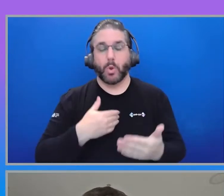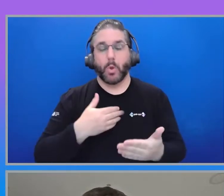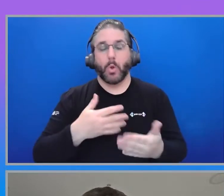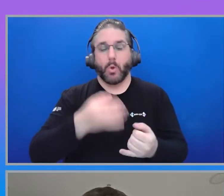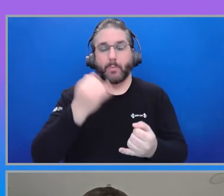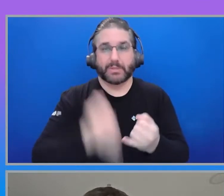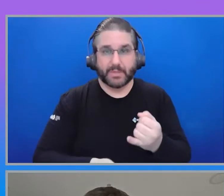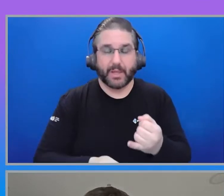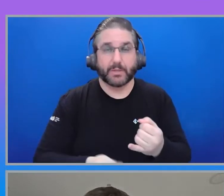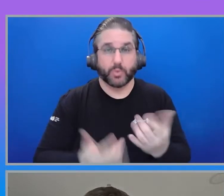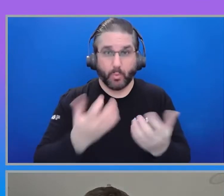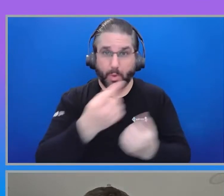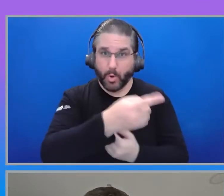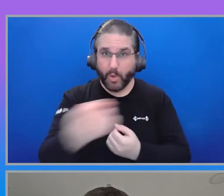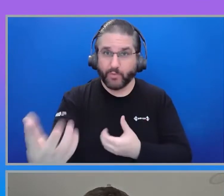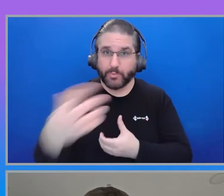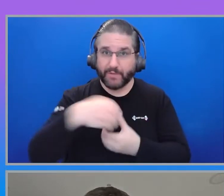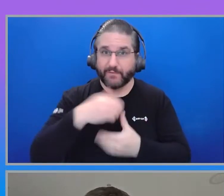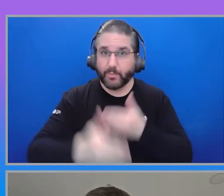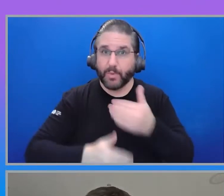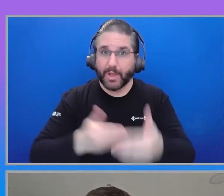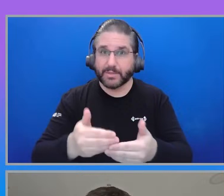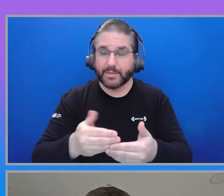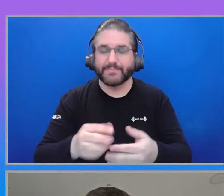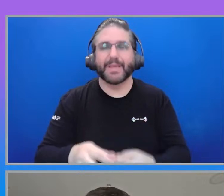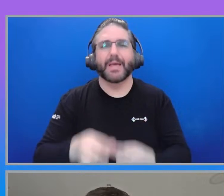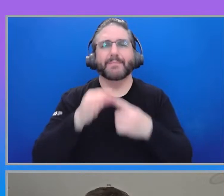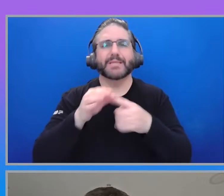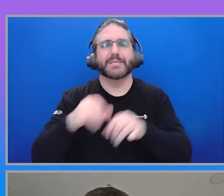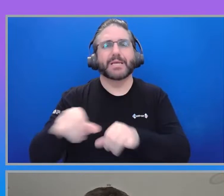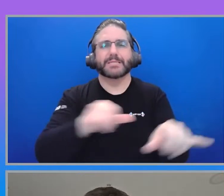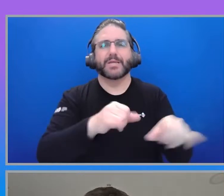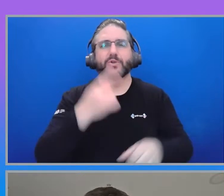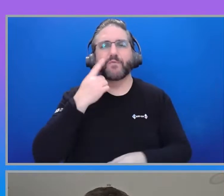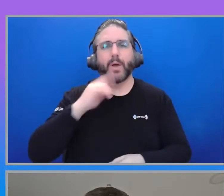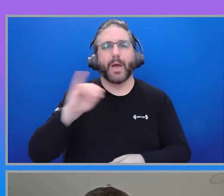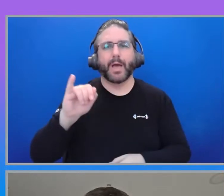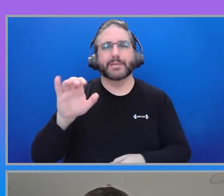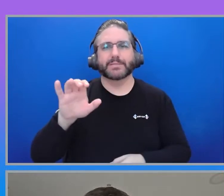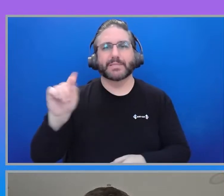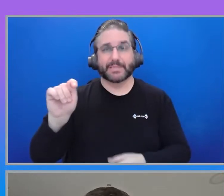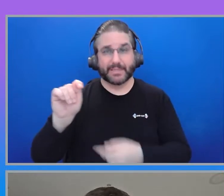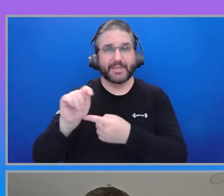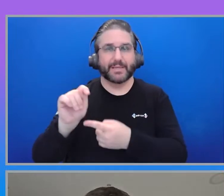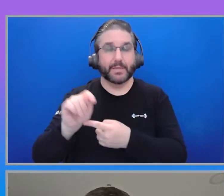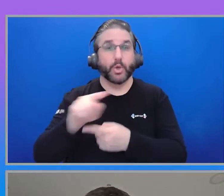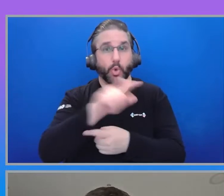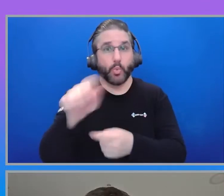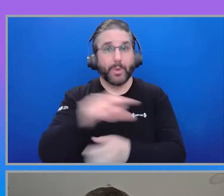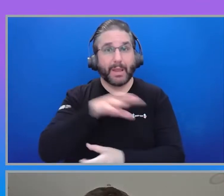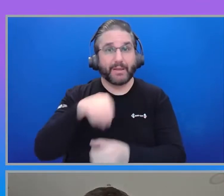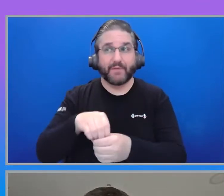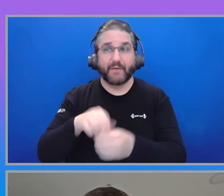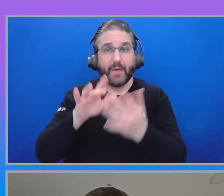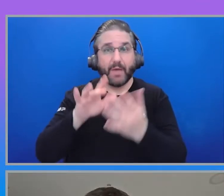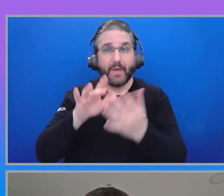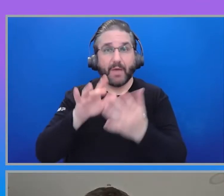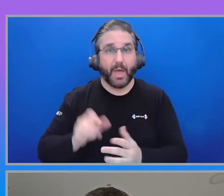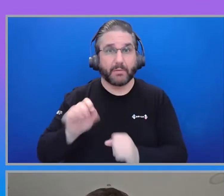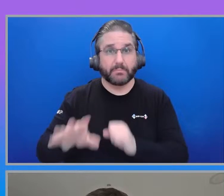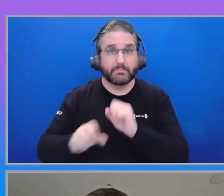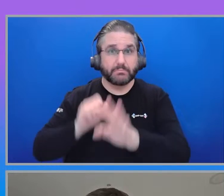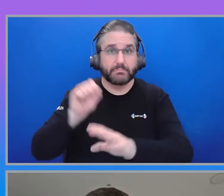participate. Particularly in the standard on ICT, there is the possibility to participate online, because the intention is that those